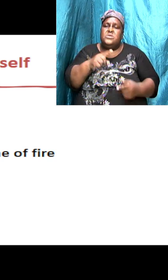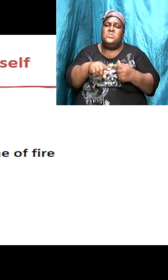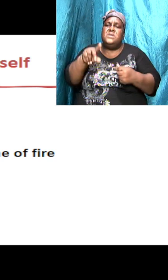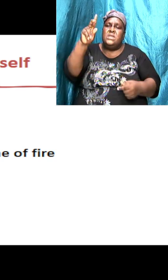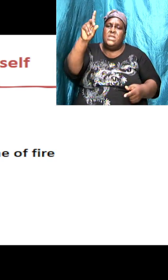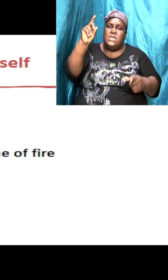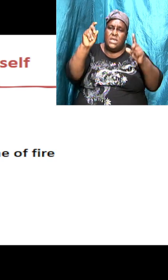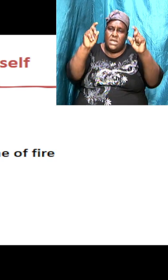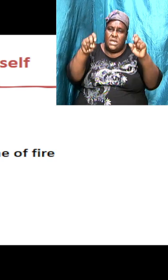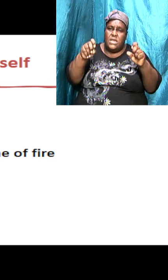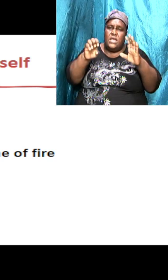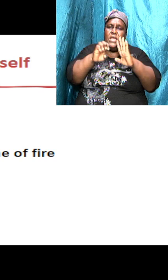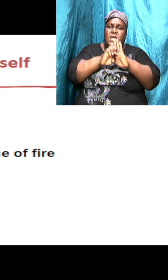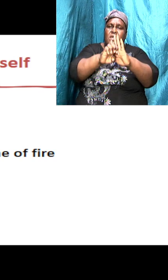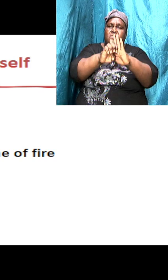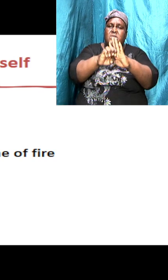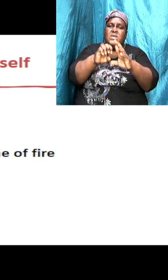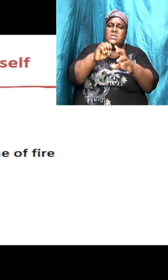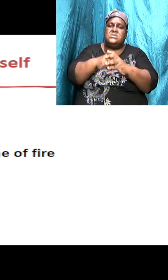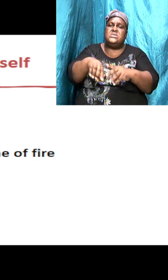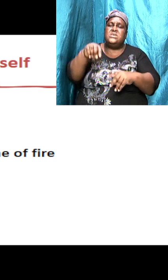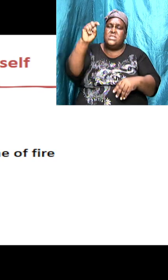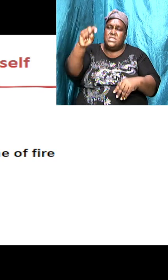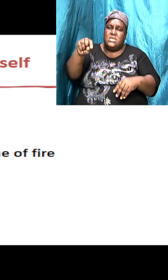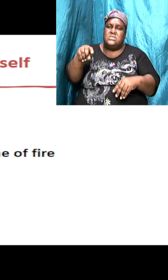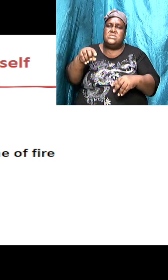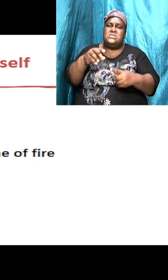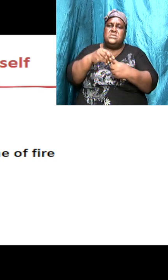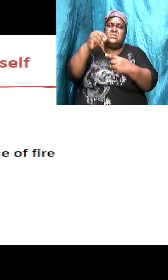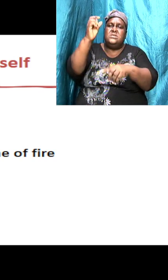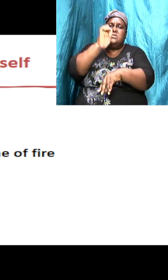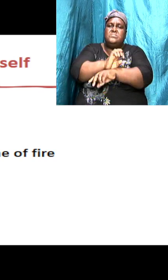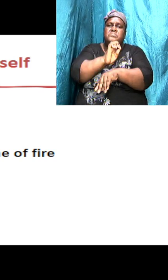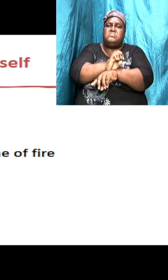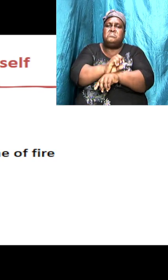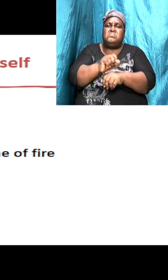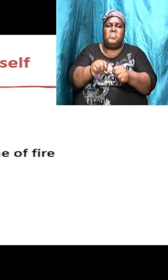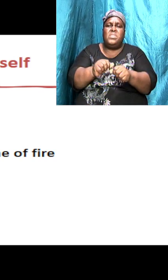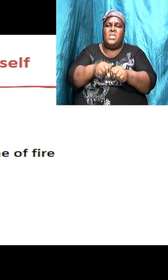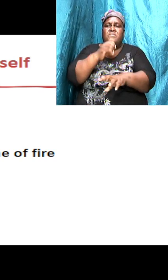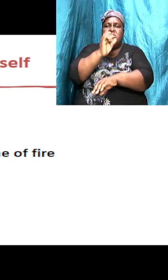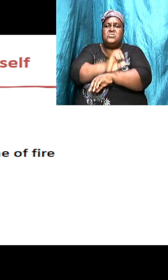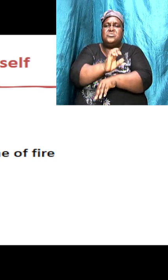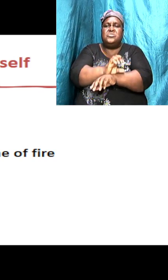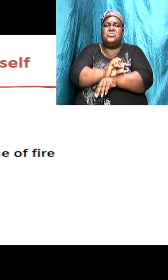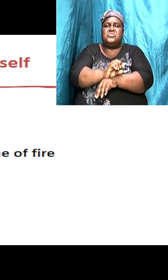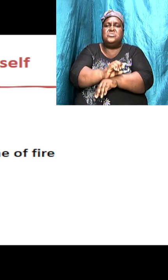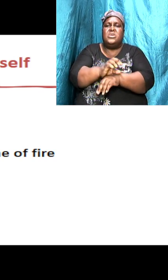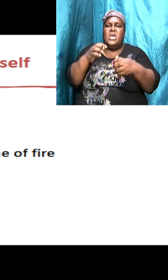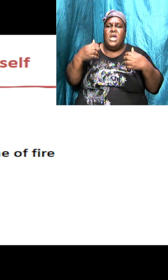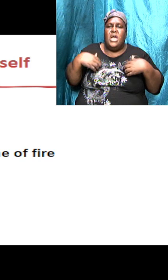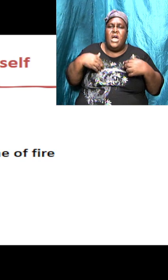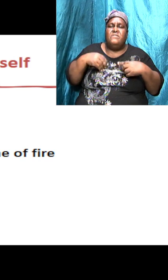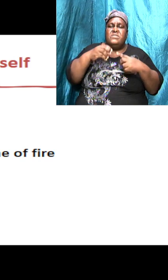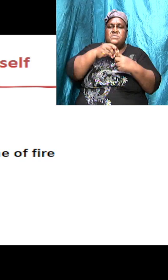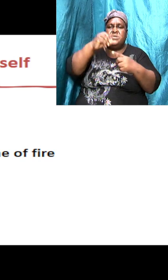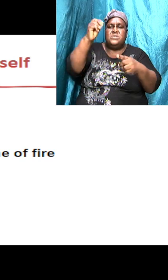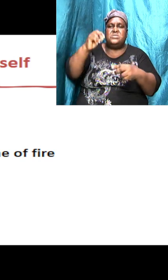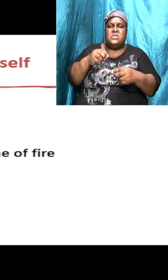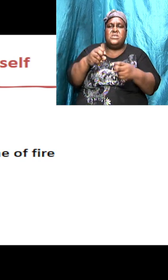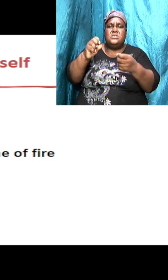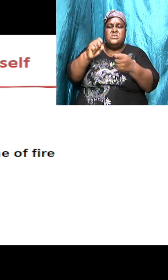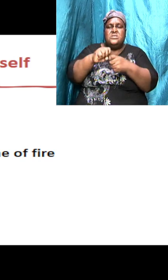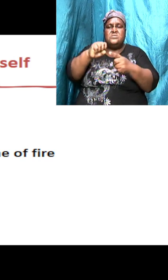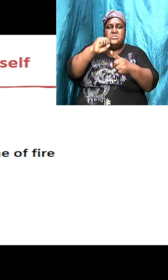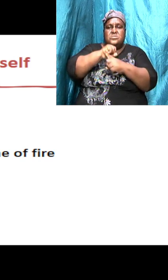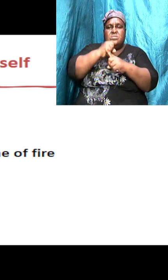was evident in this particular church. Every one of the churches that had a particular situation,